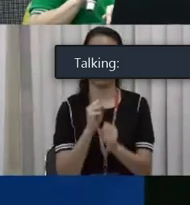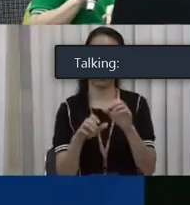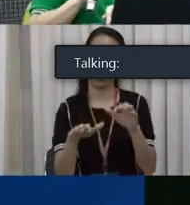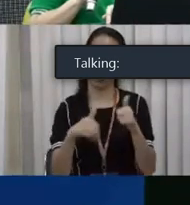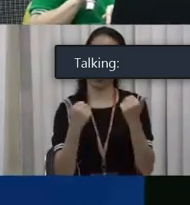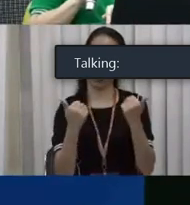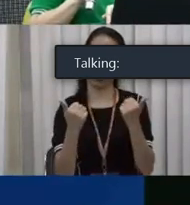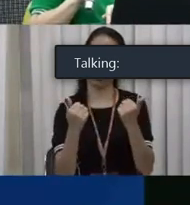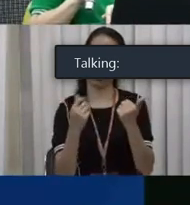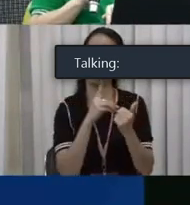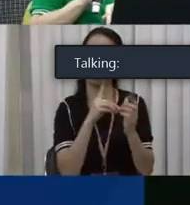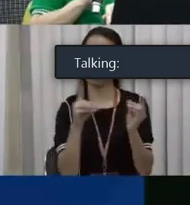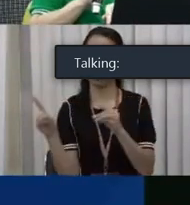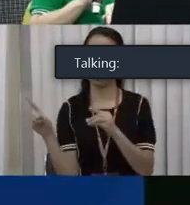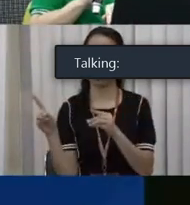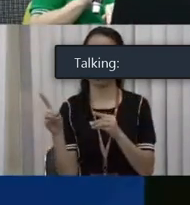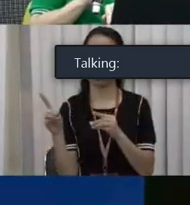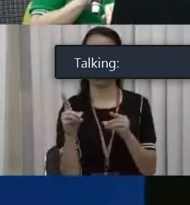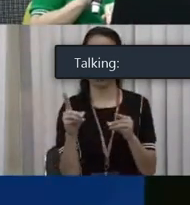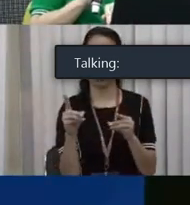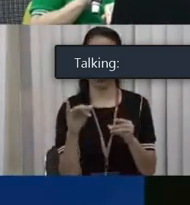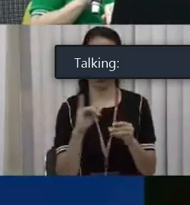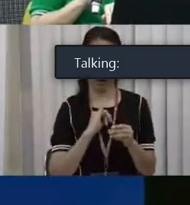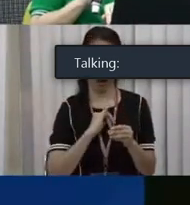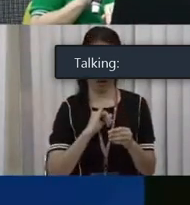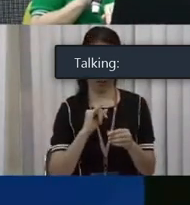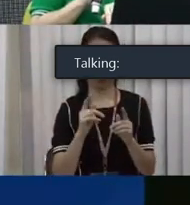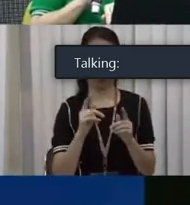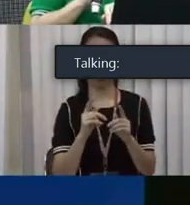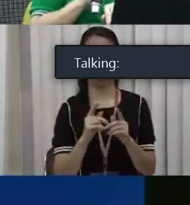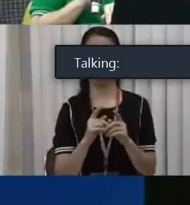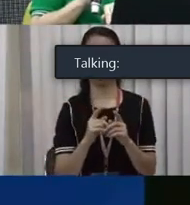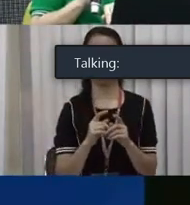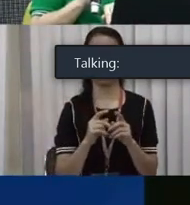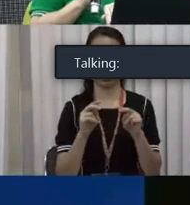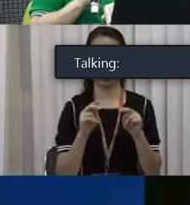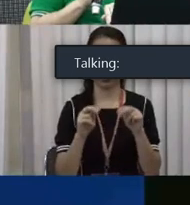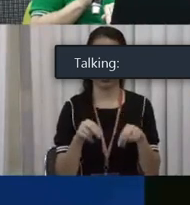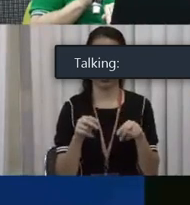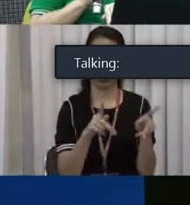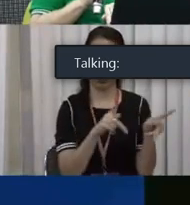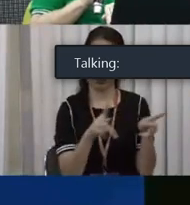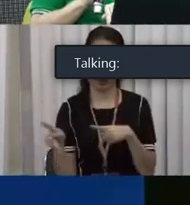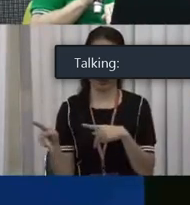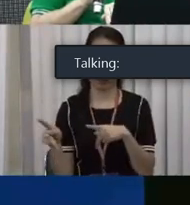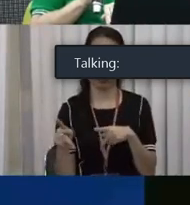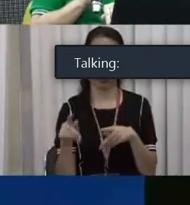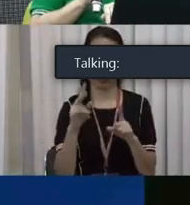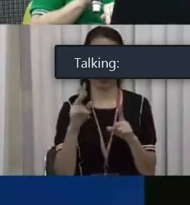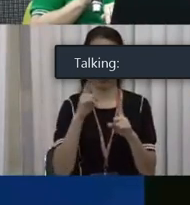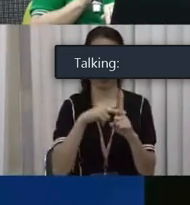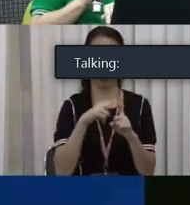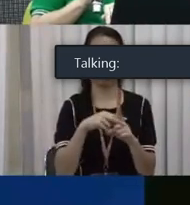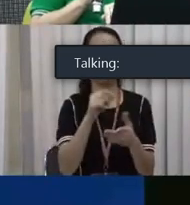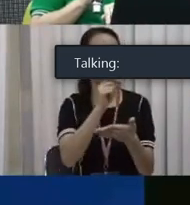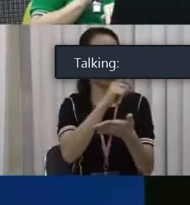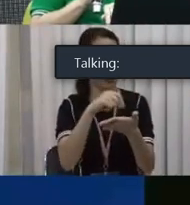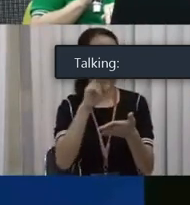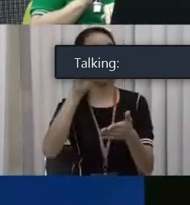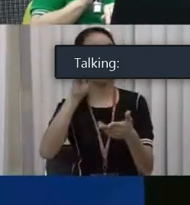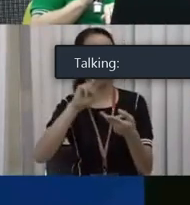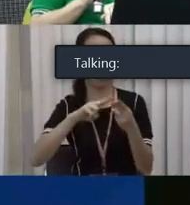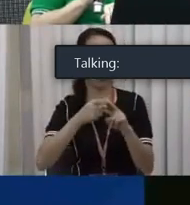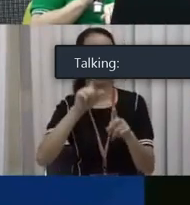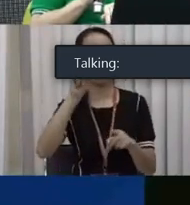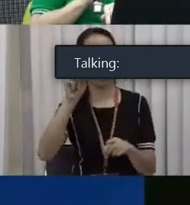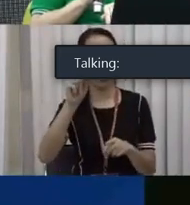So, how do I prepare for employment? Write a good application letter. So,